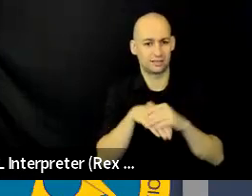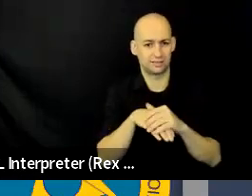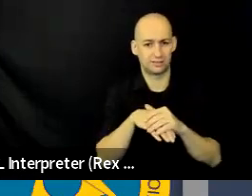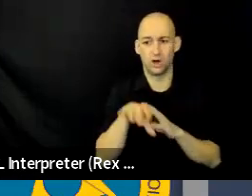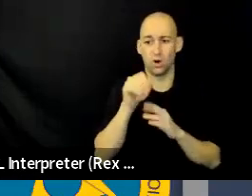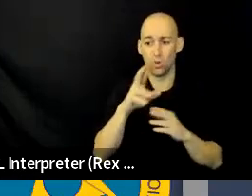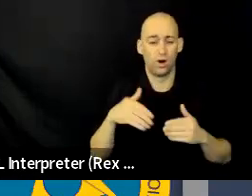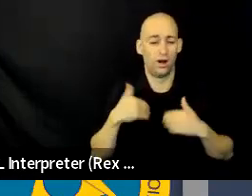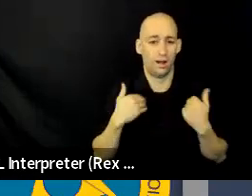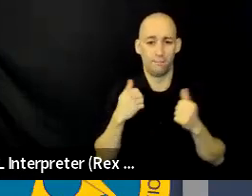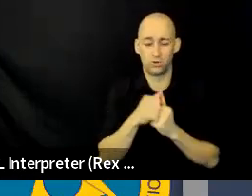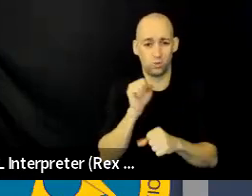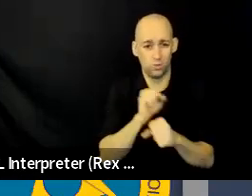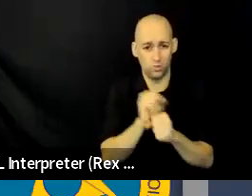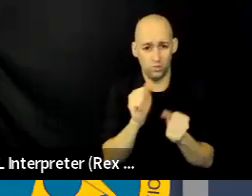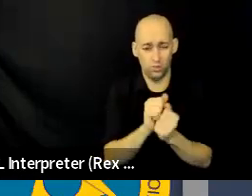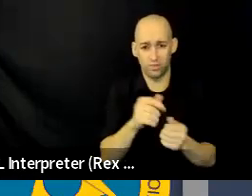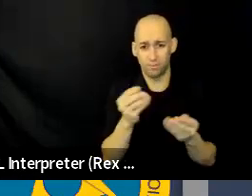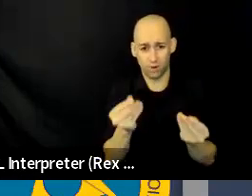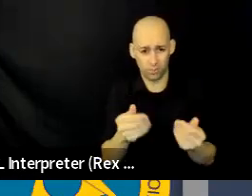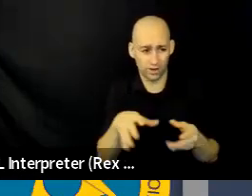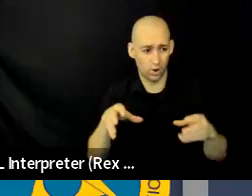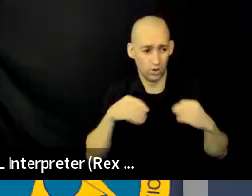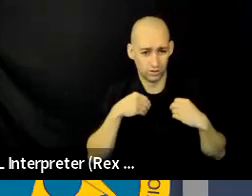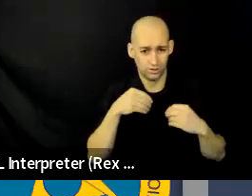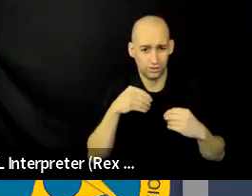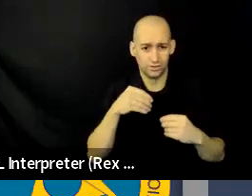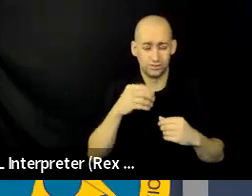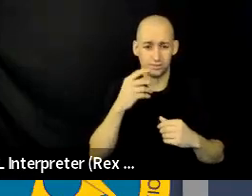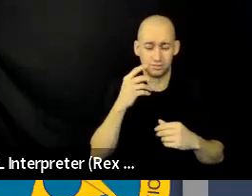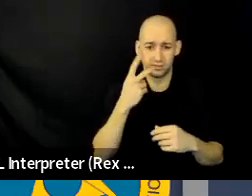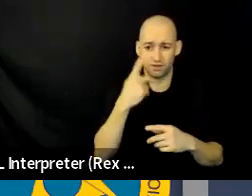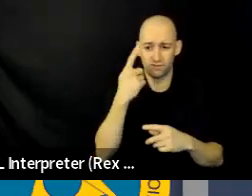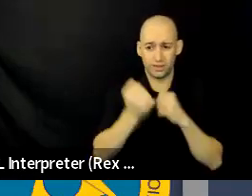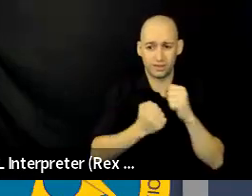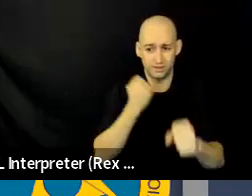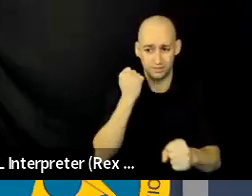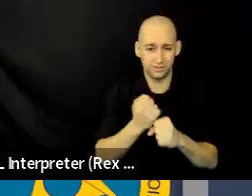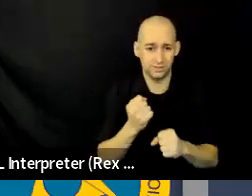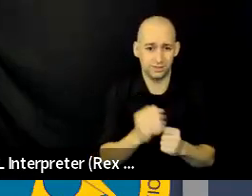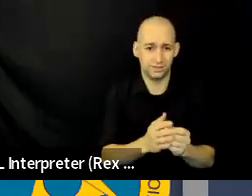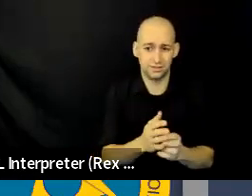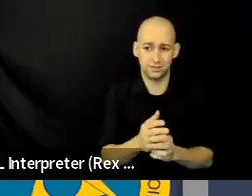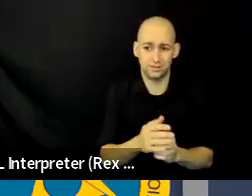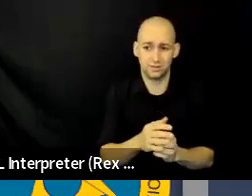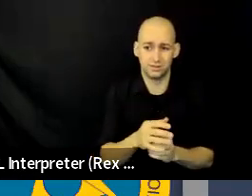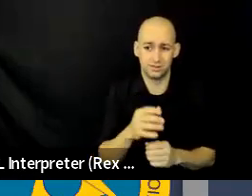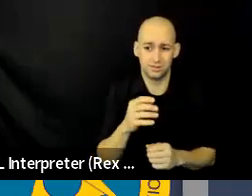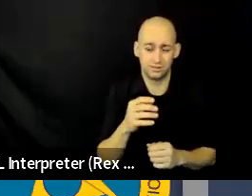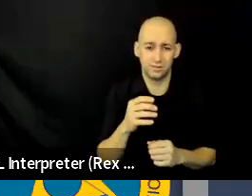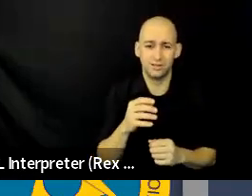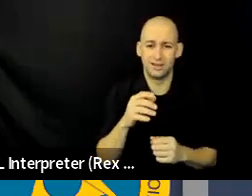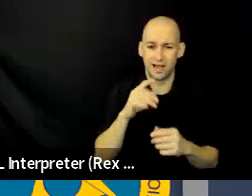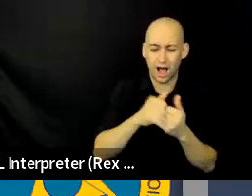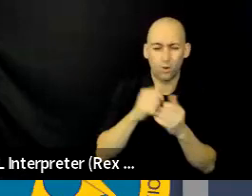to work with the property owner, and we have said this for years now. tell us how we can make refinements to the design.